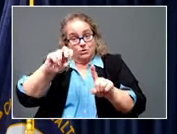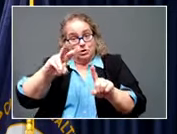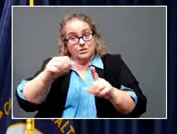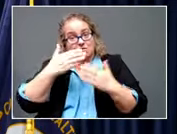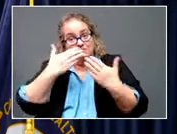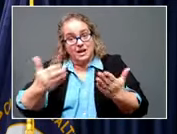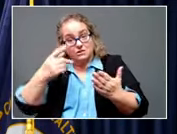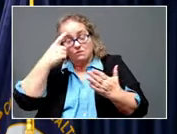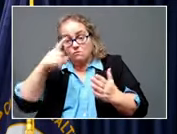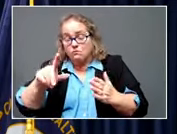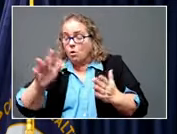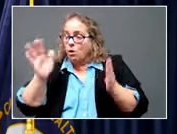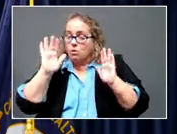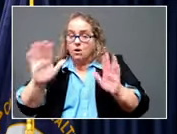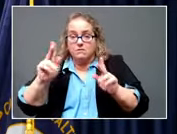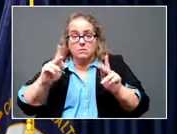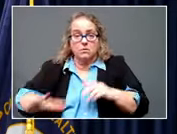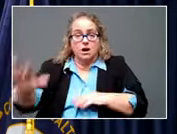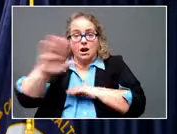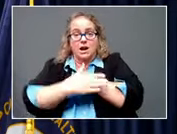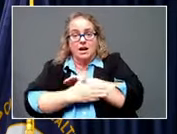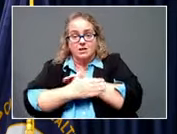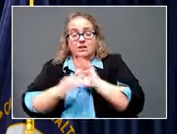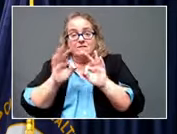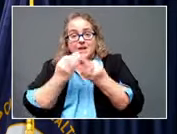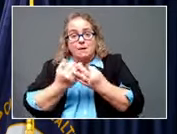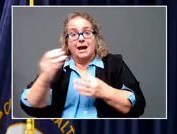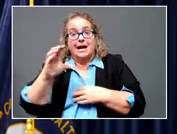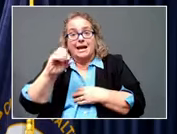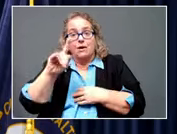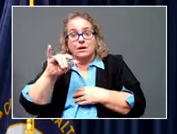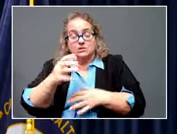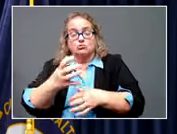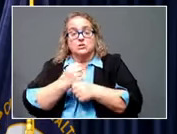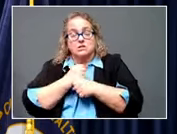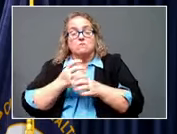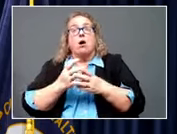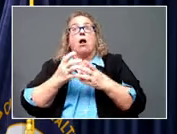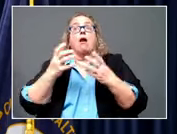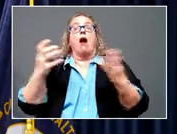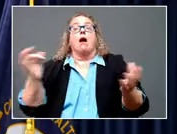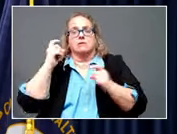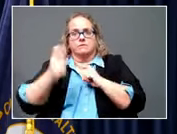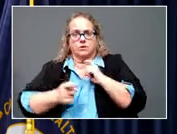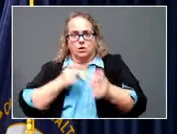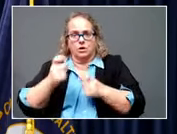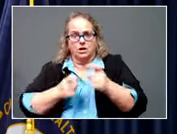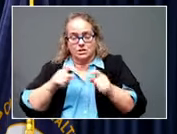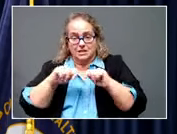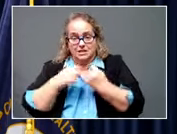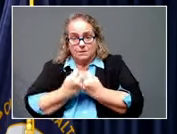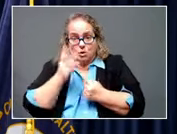Kentucky, the families and counties impacted have received an overwhelming amount of donations. The Team Western Kentucky Tornado